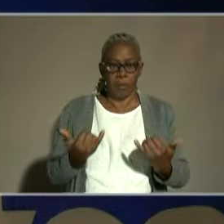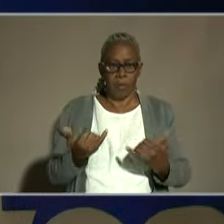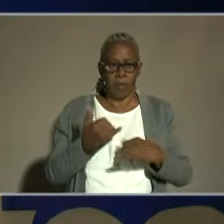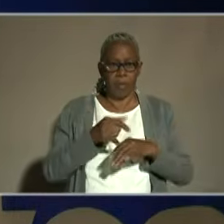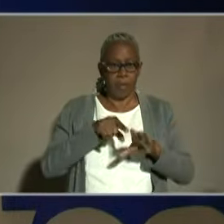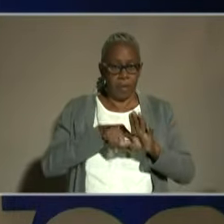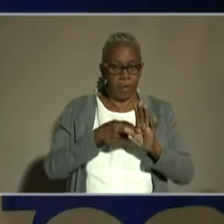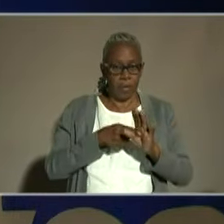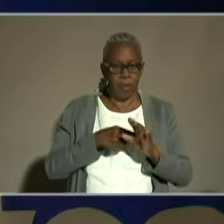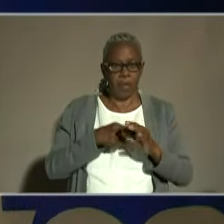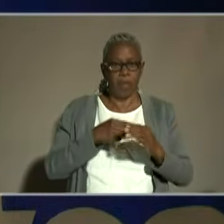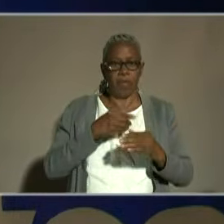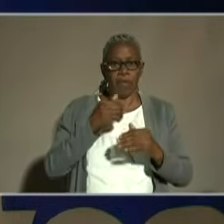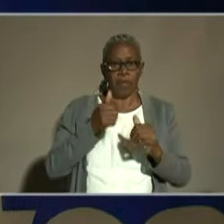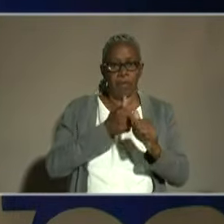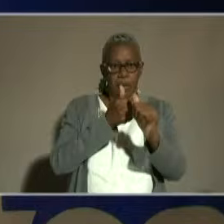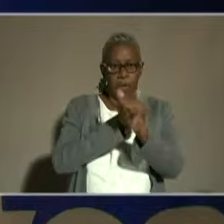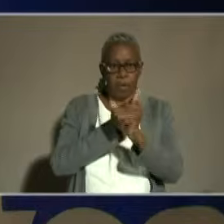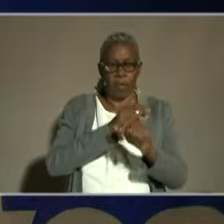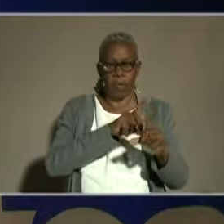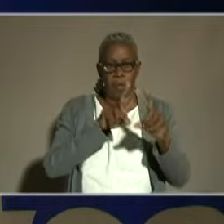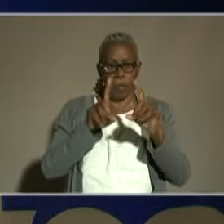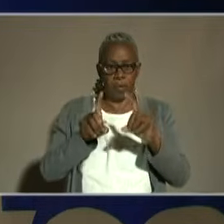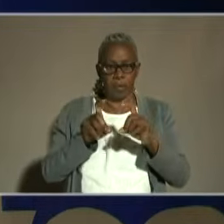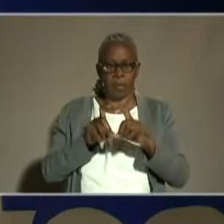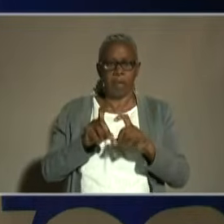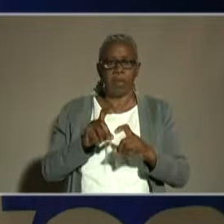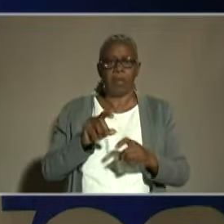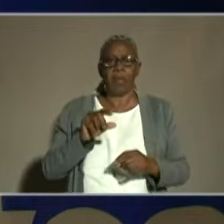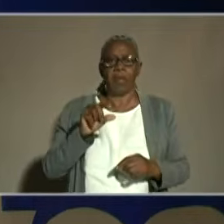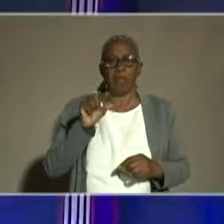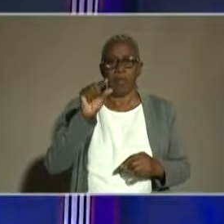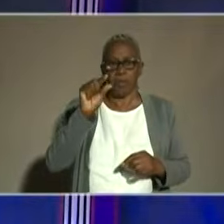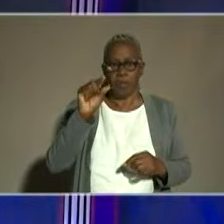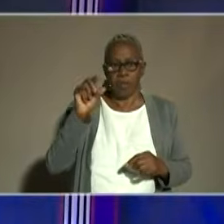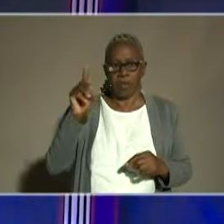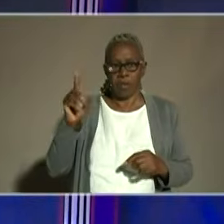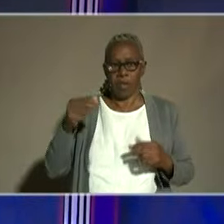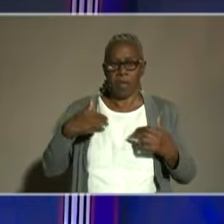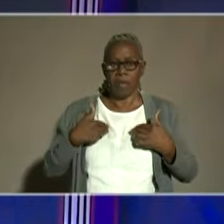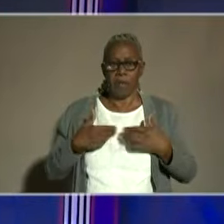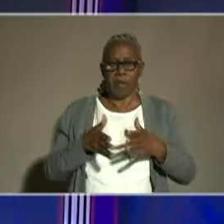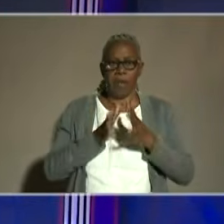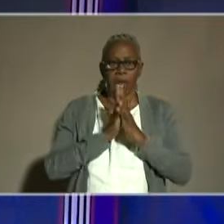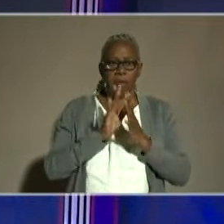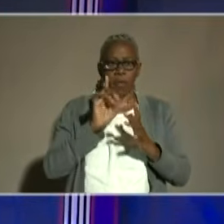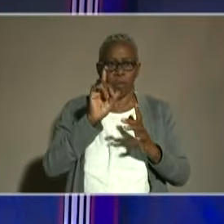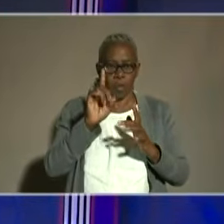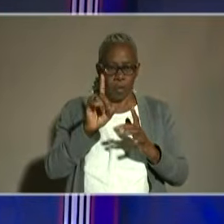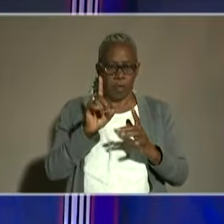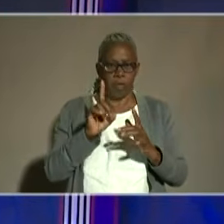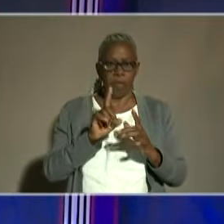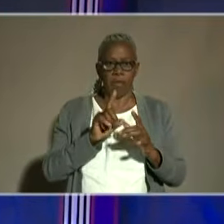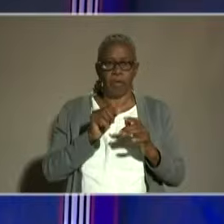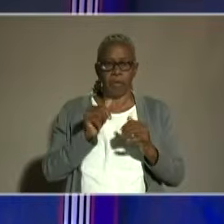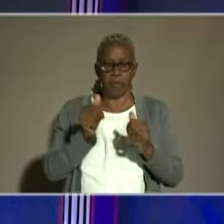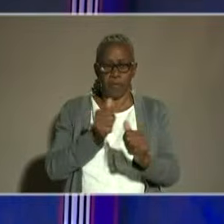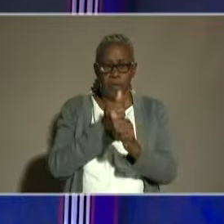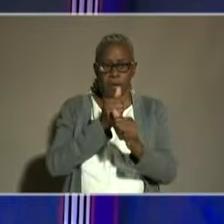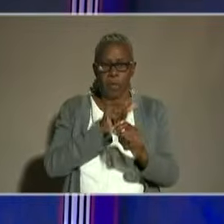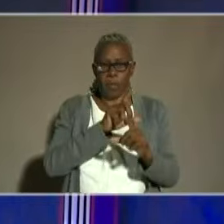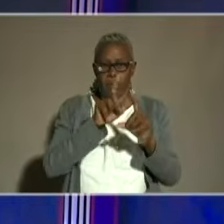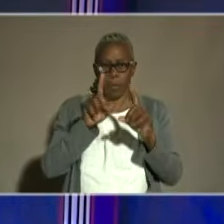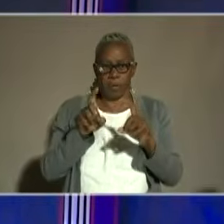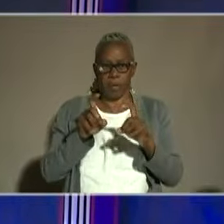a follow-up question. Giovanni Dennis has indicated that he'd like to ask one of his follow-up questions, and that goes to Dr.